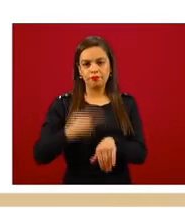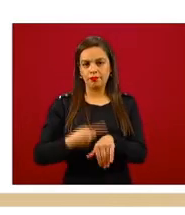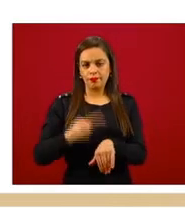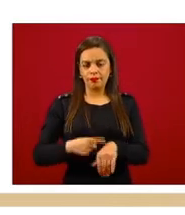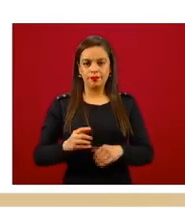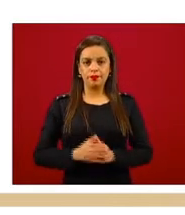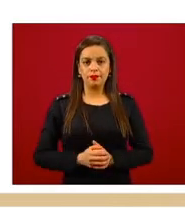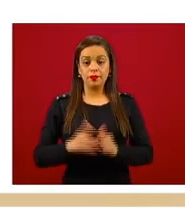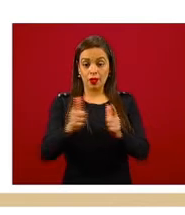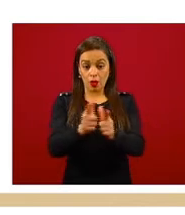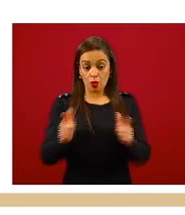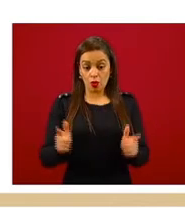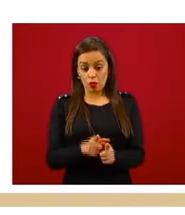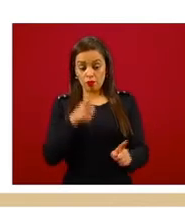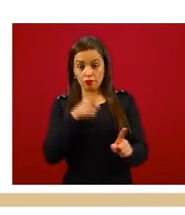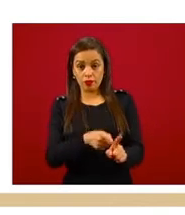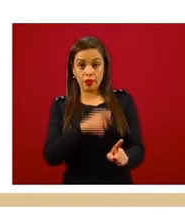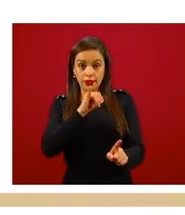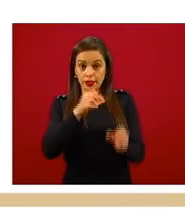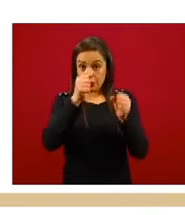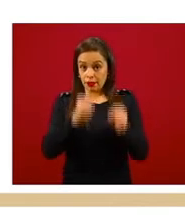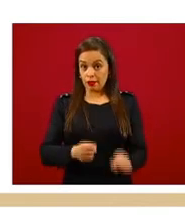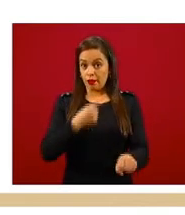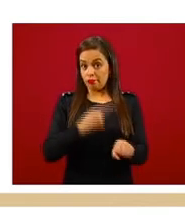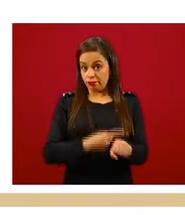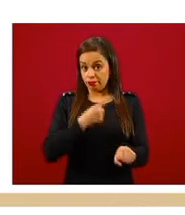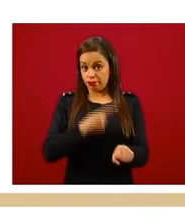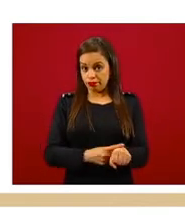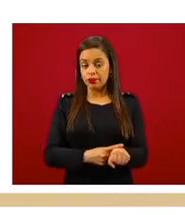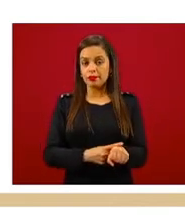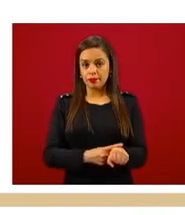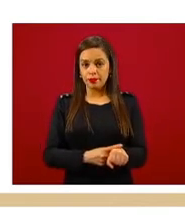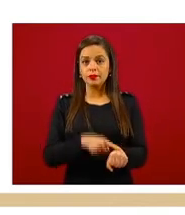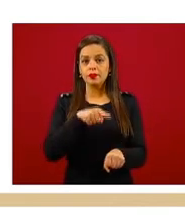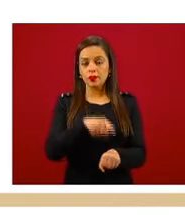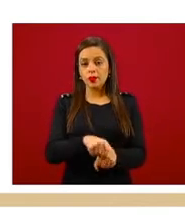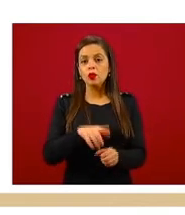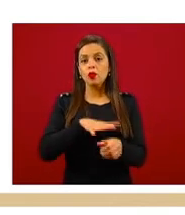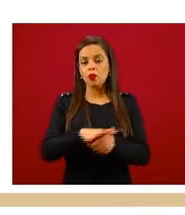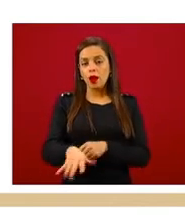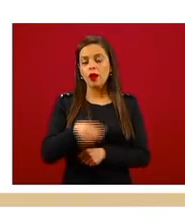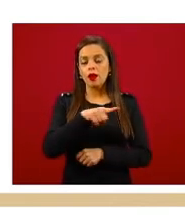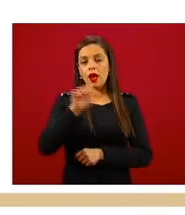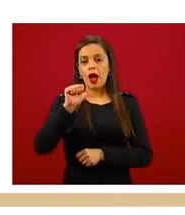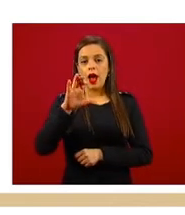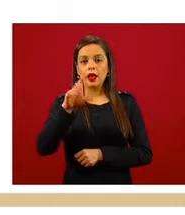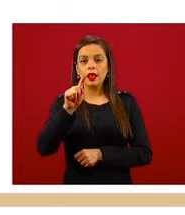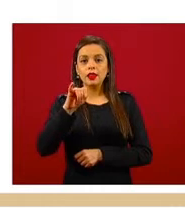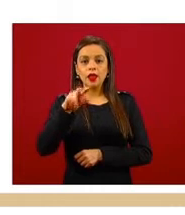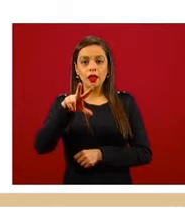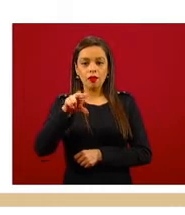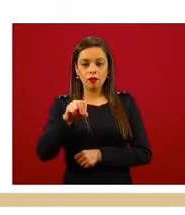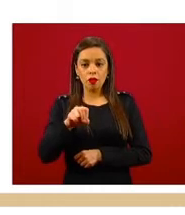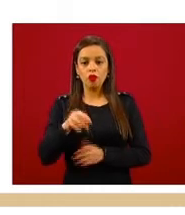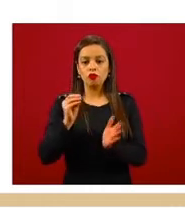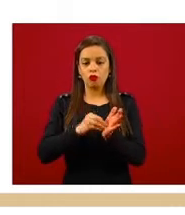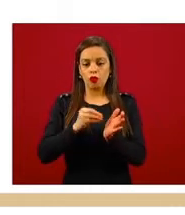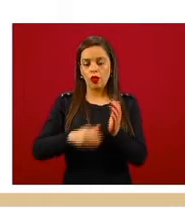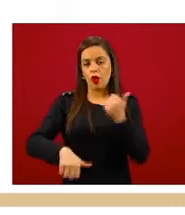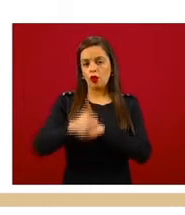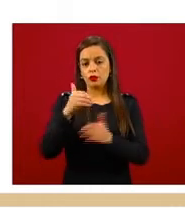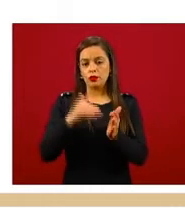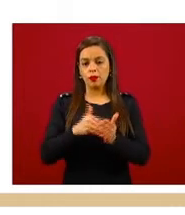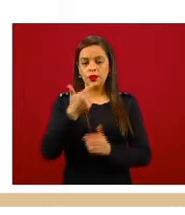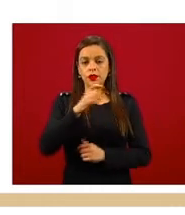Dentro del grupo de casos 101,979 confirmados, testing tenemos negative a los casos for this confirmados group. activos. Estos We also have active cases, 11.767, que también